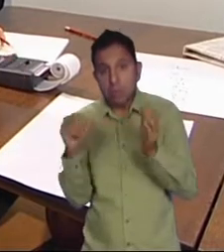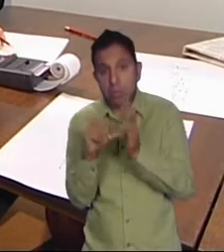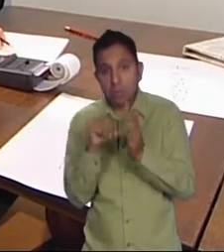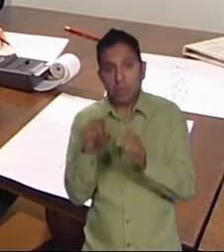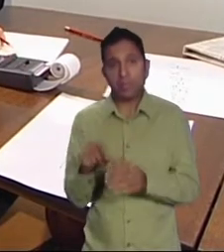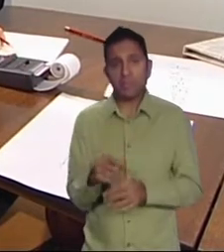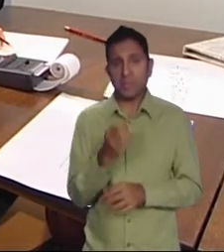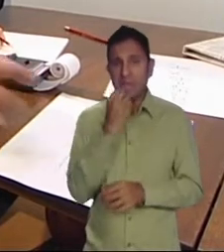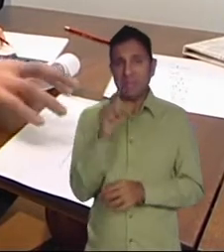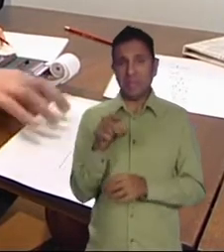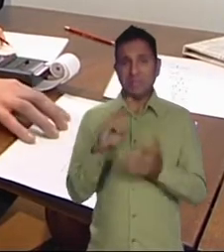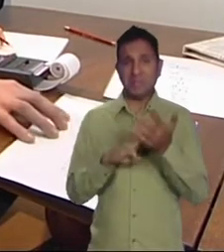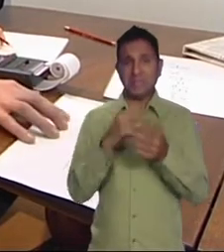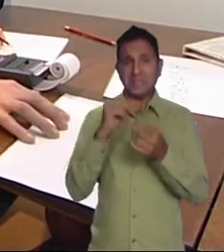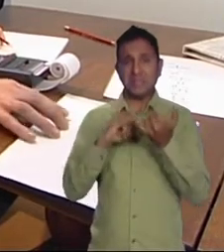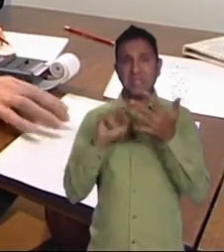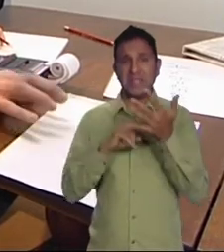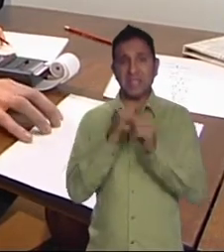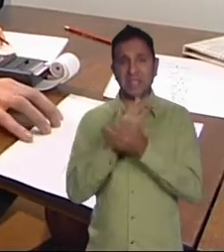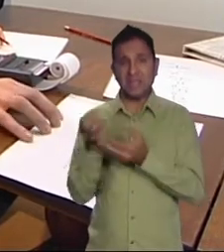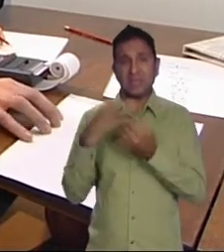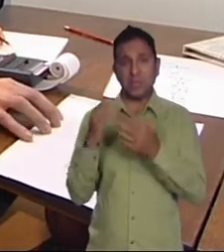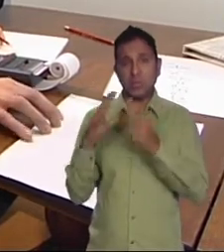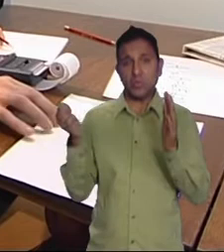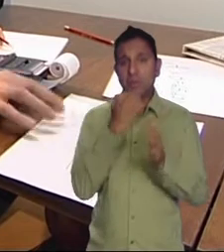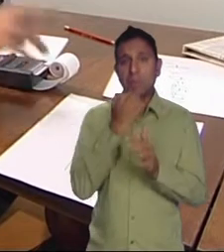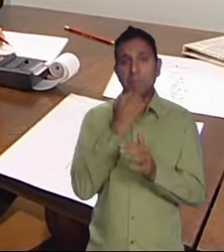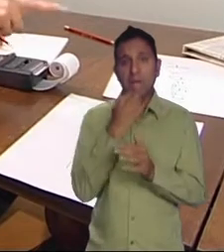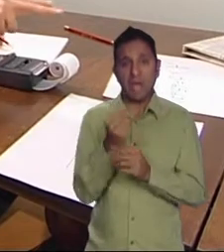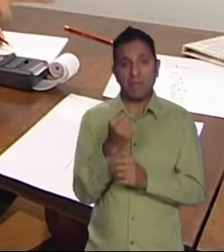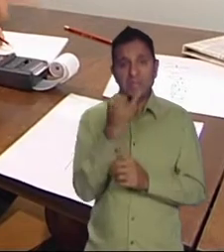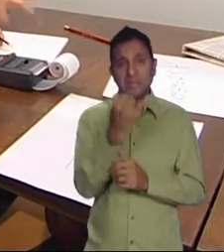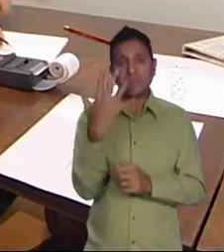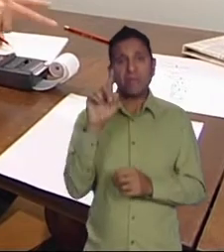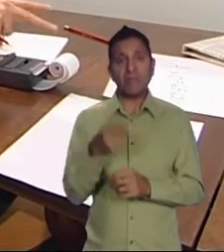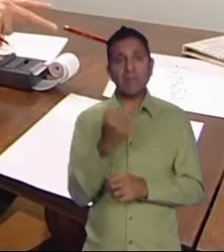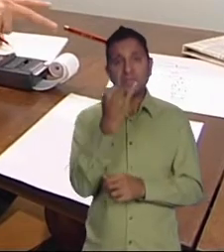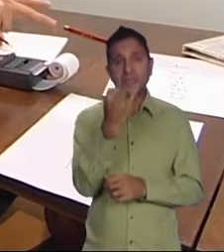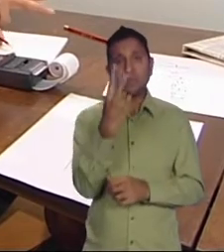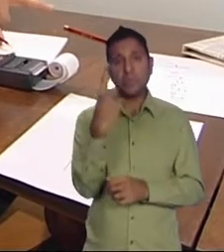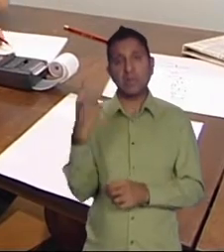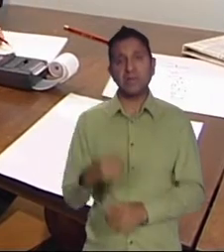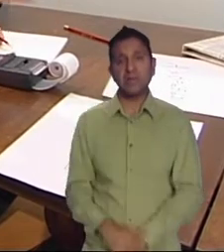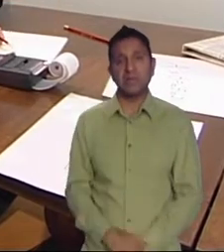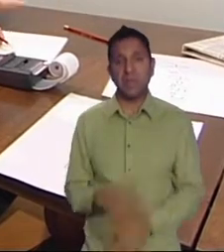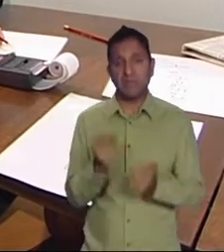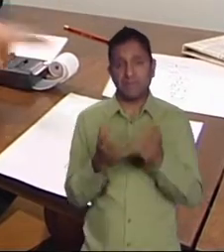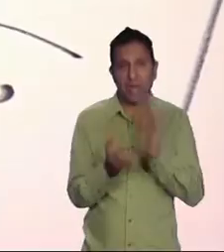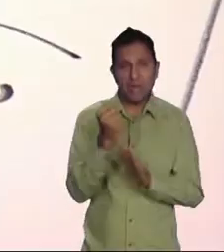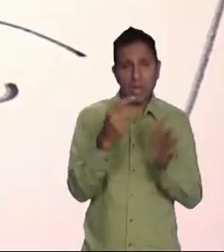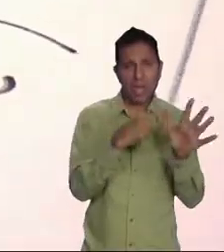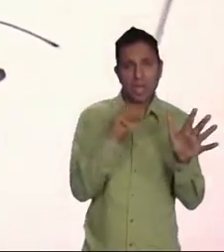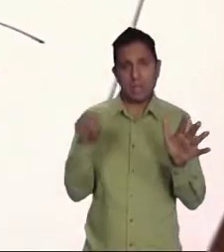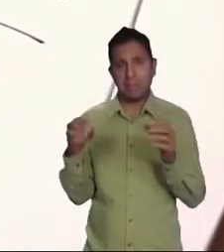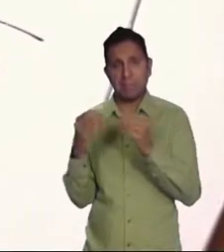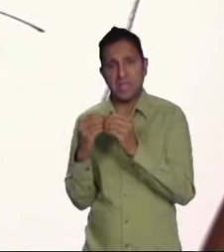number, which we've got to find, 65,621. We've got to find out A and B, which together multiplied make